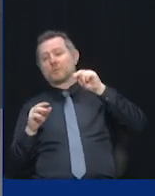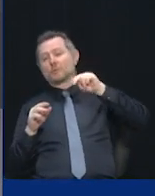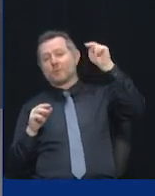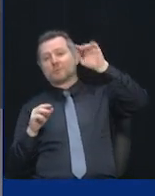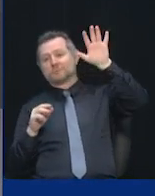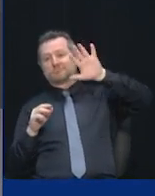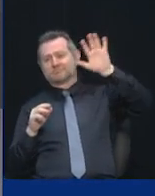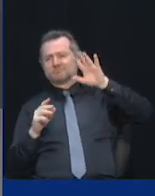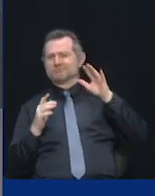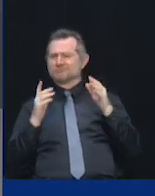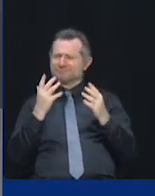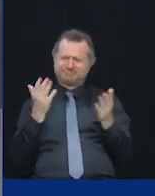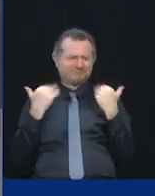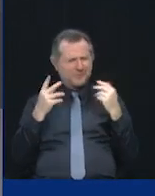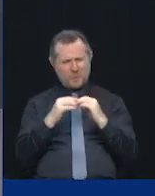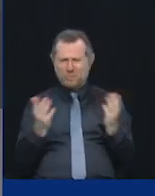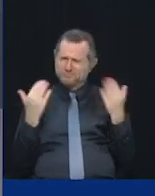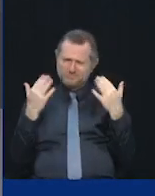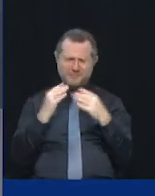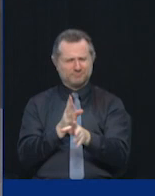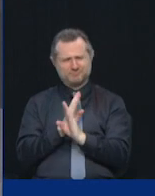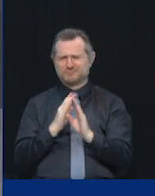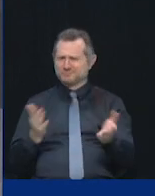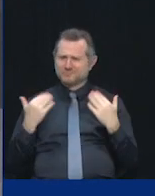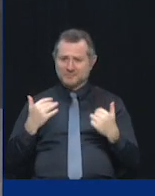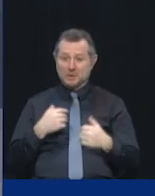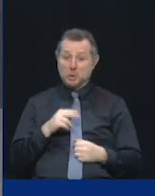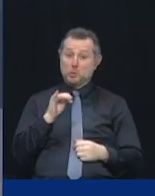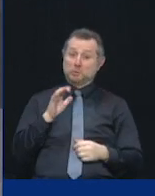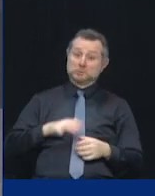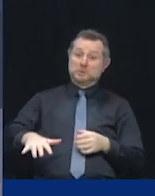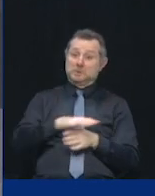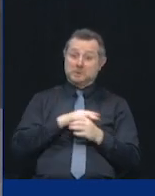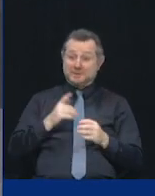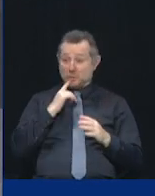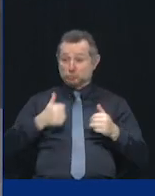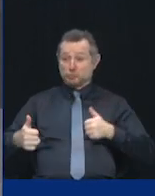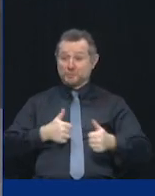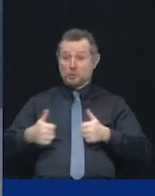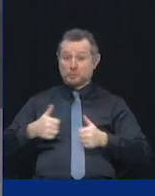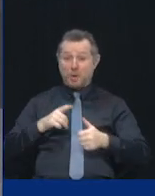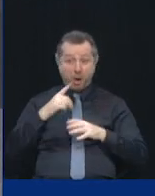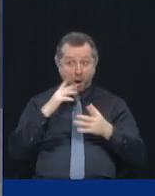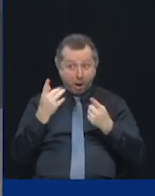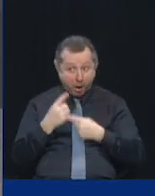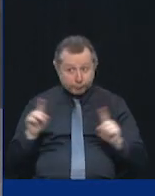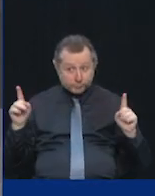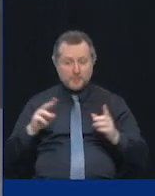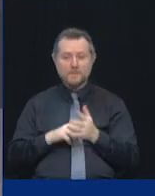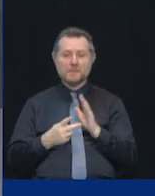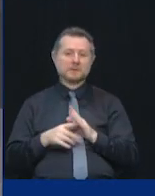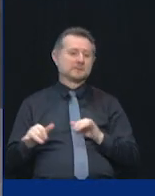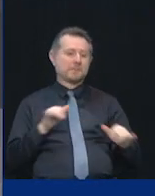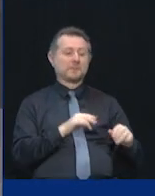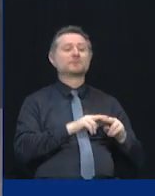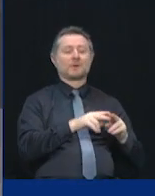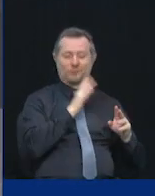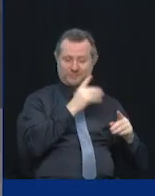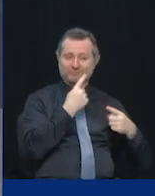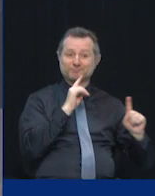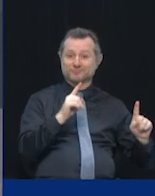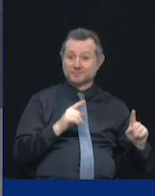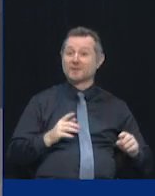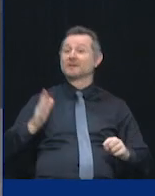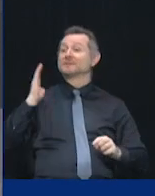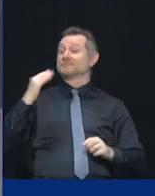as New York City Transit is surpassing new pandemic ridership milestones, so are the railroads. Last Friday, May 6th, Long Island